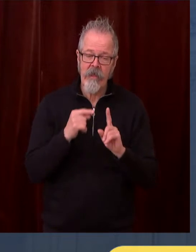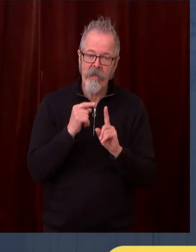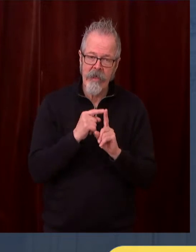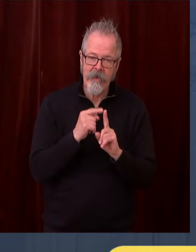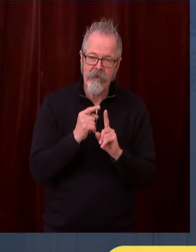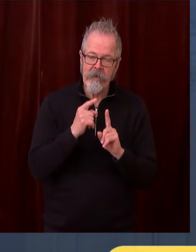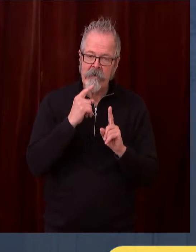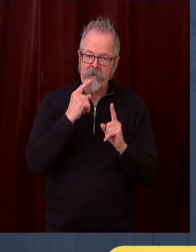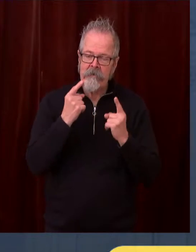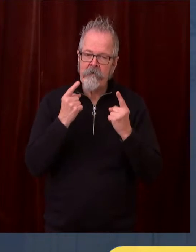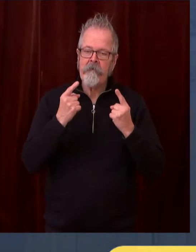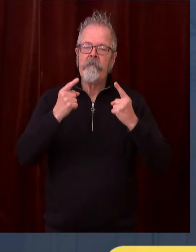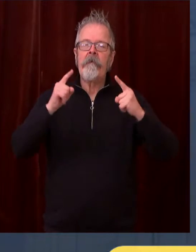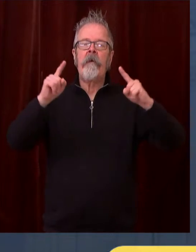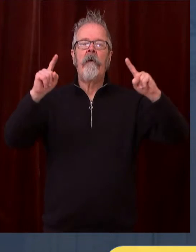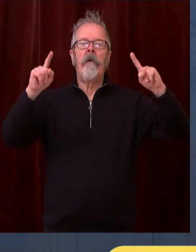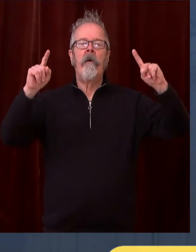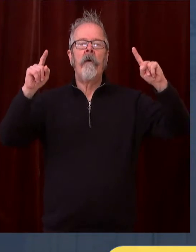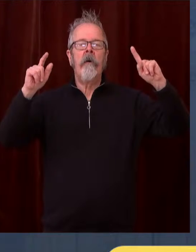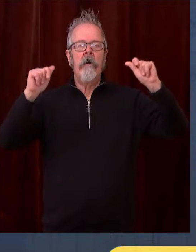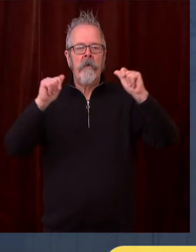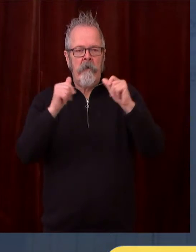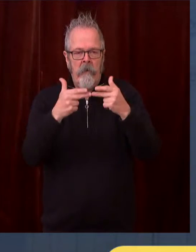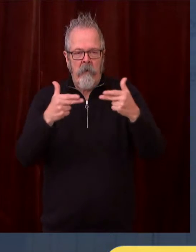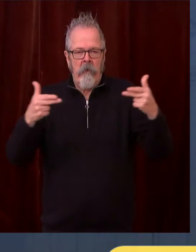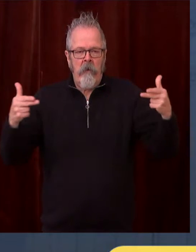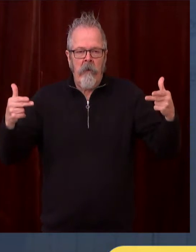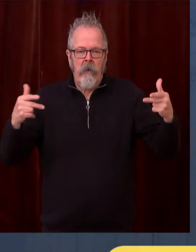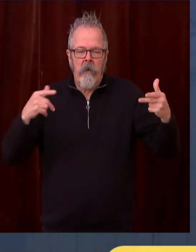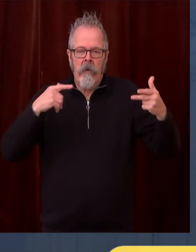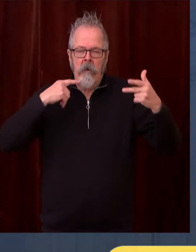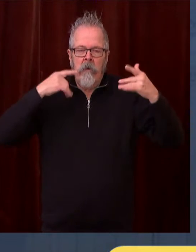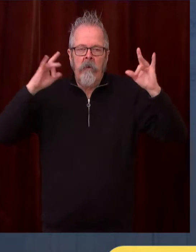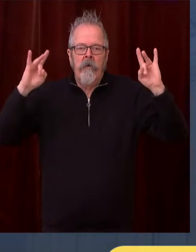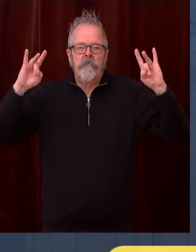Just this past February, you could have become a very rich person betting,